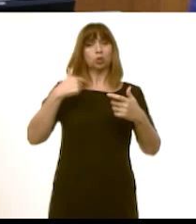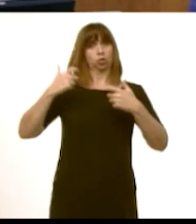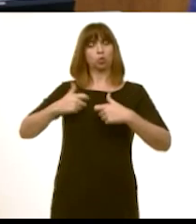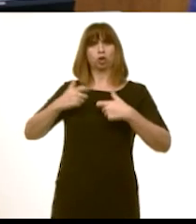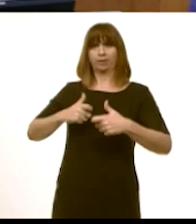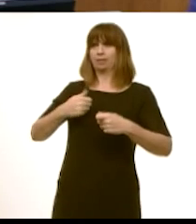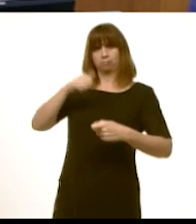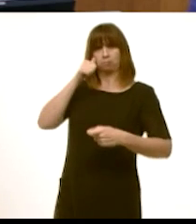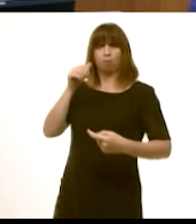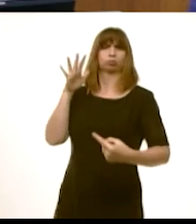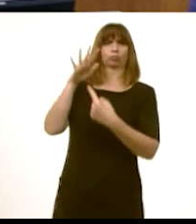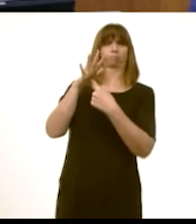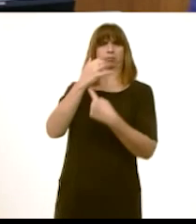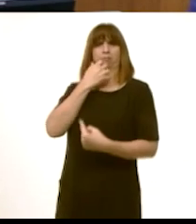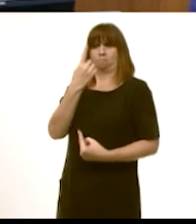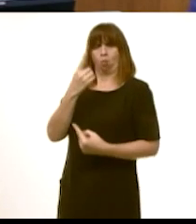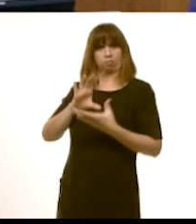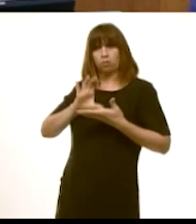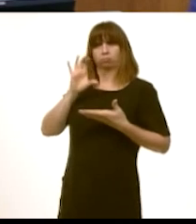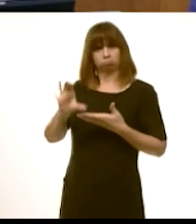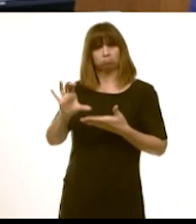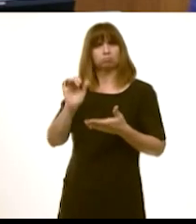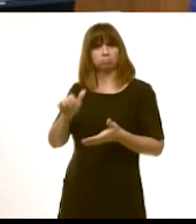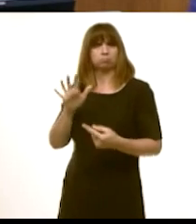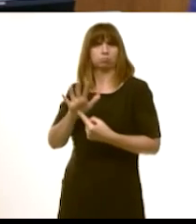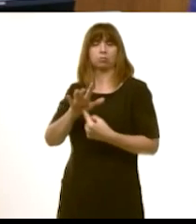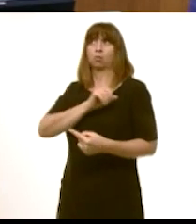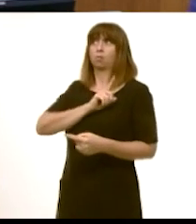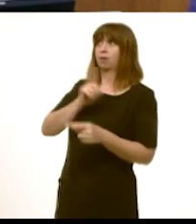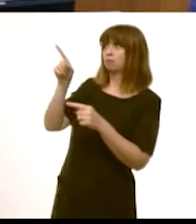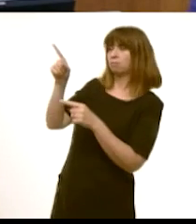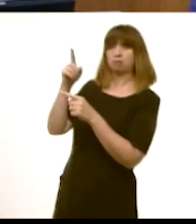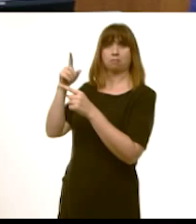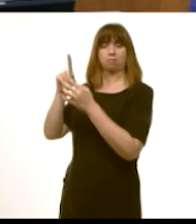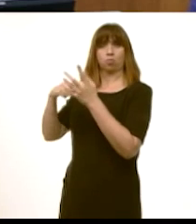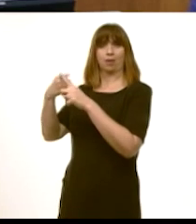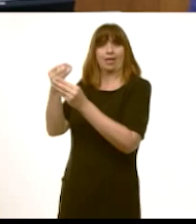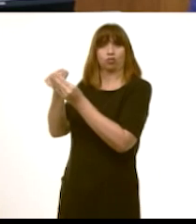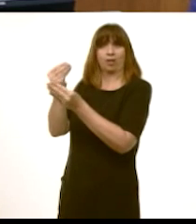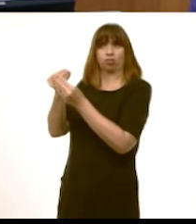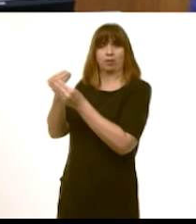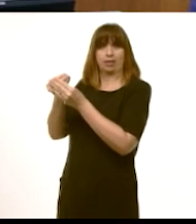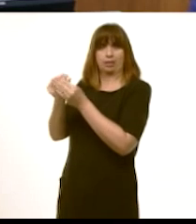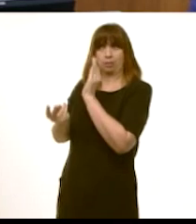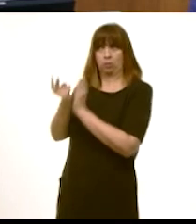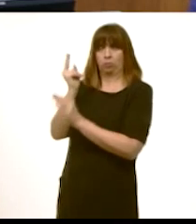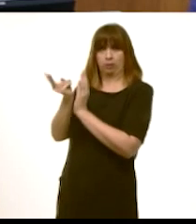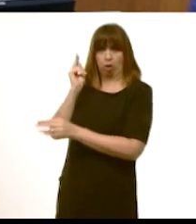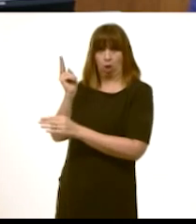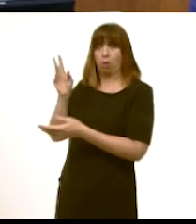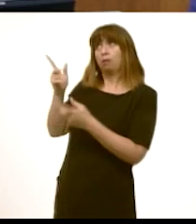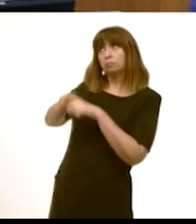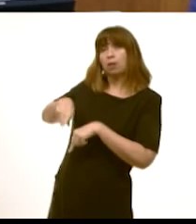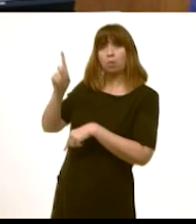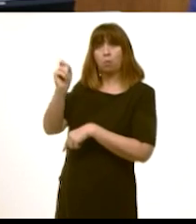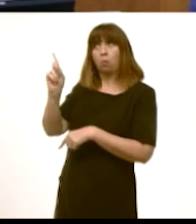services historically. We see that, of course, in the figures that were released by the UK Treasury the week before last. Much of it depends, of course, on